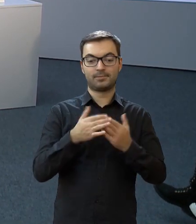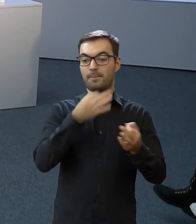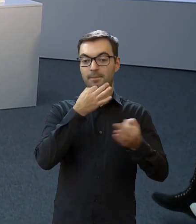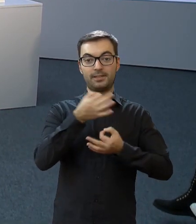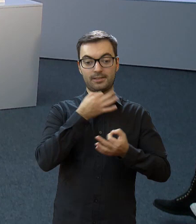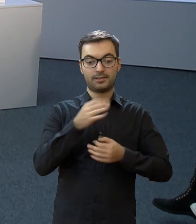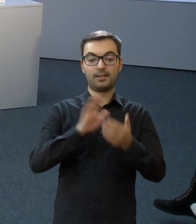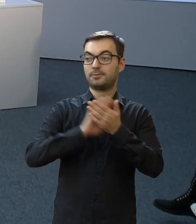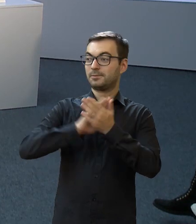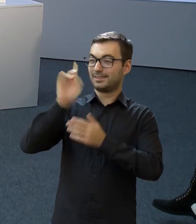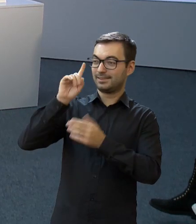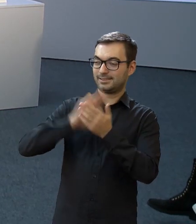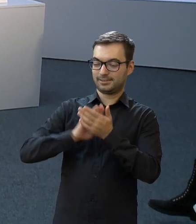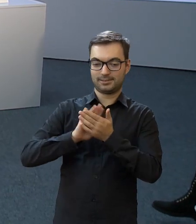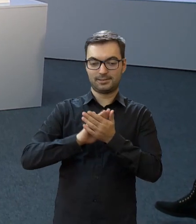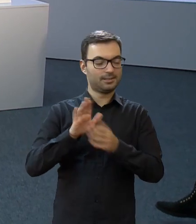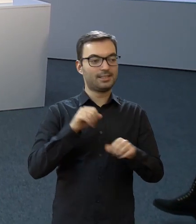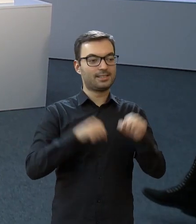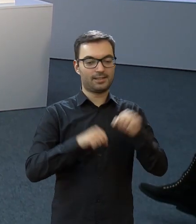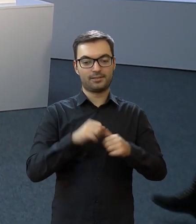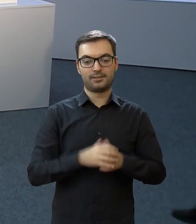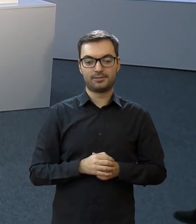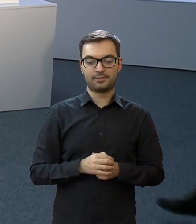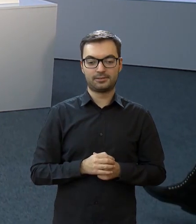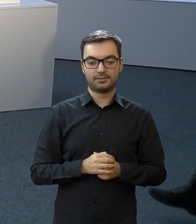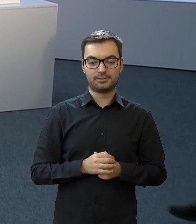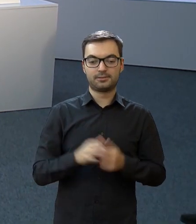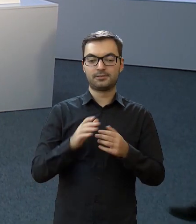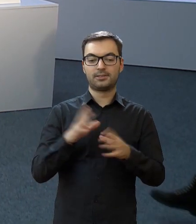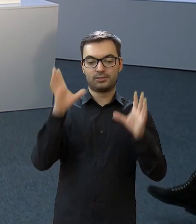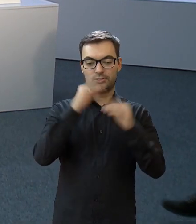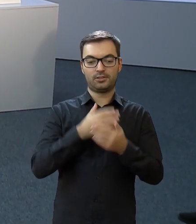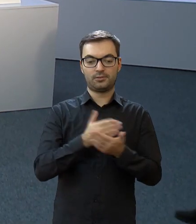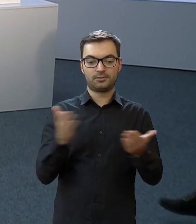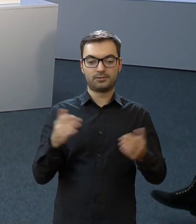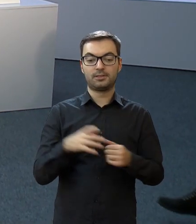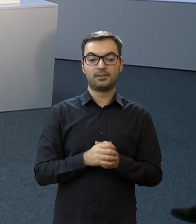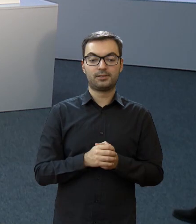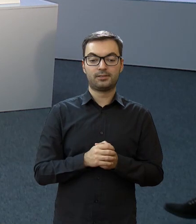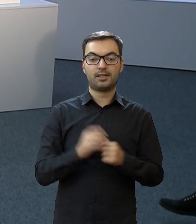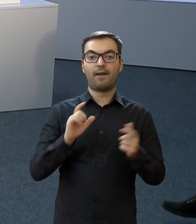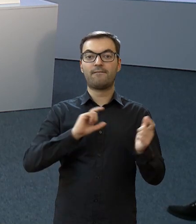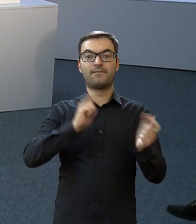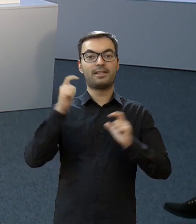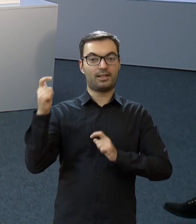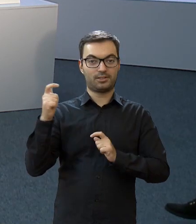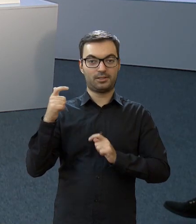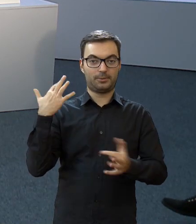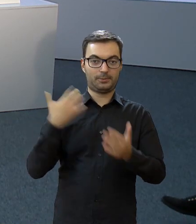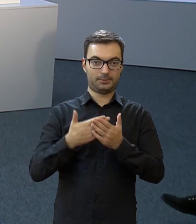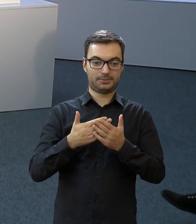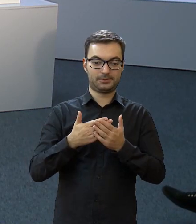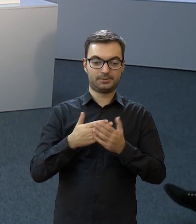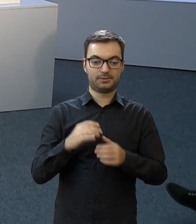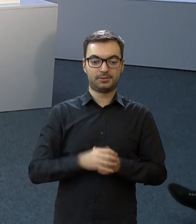over to you, sir. Ladies and gentlemen, let me tell you about the incidents